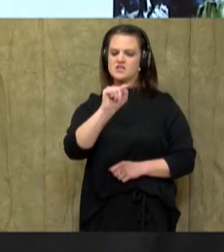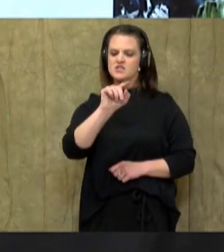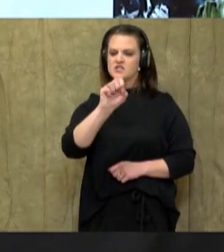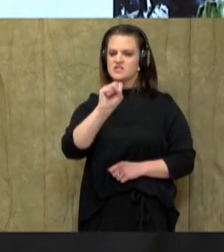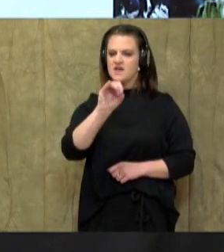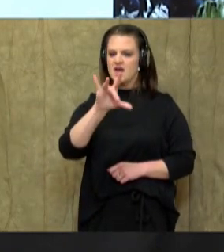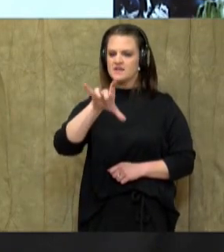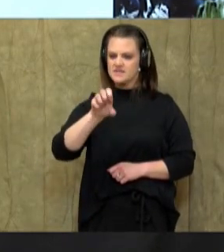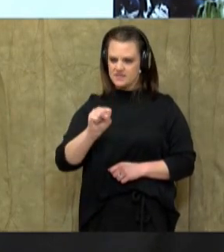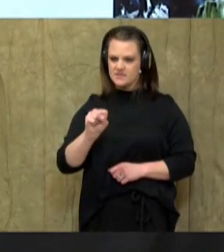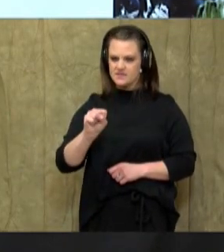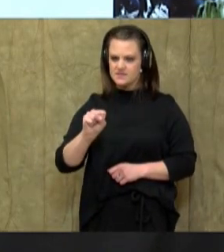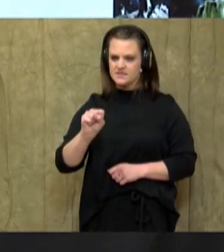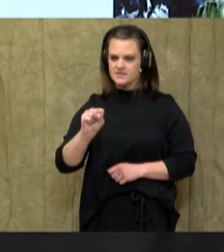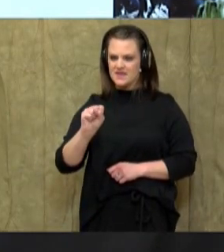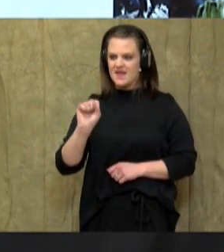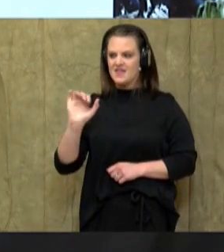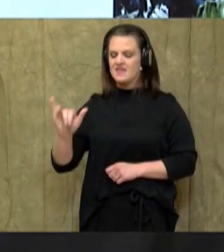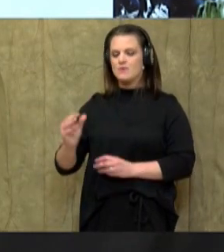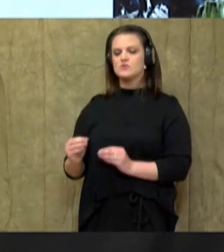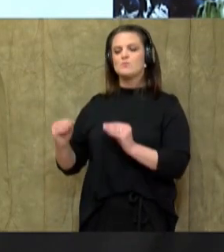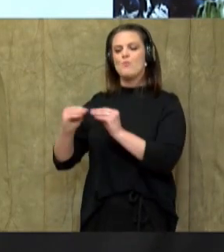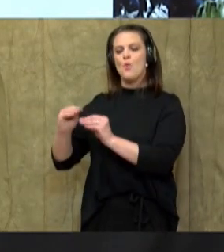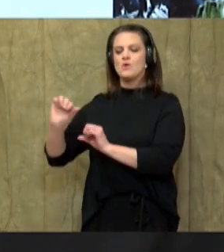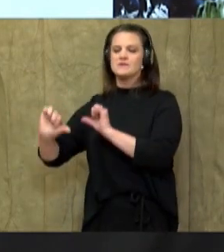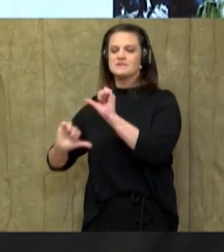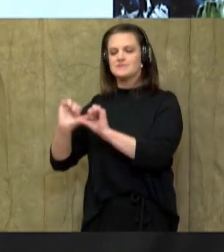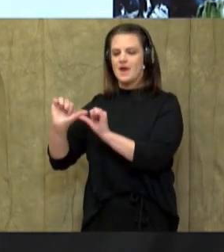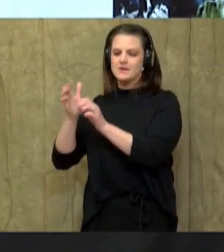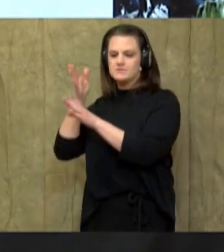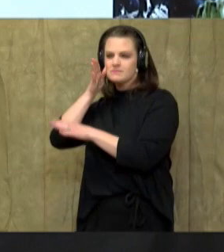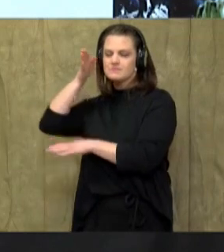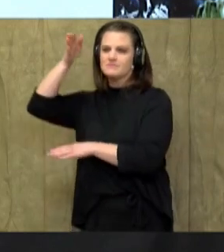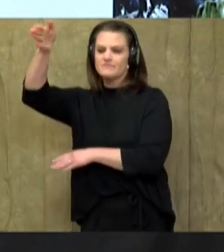and that was more like a science fiction for us.